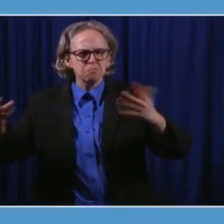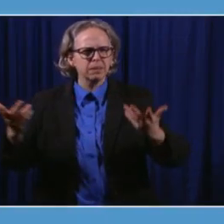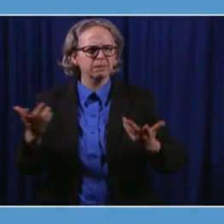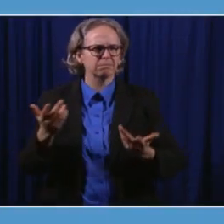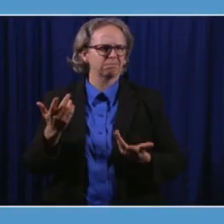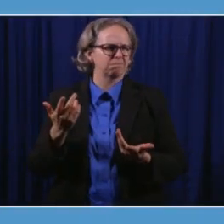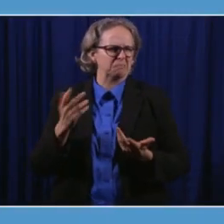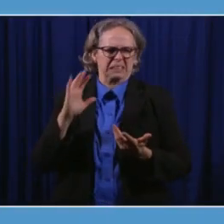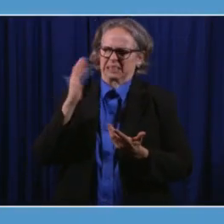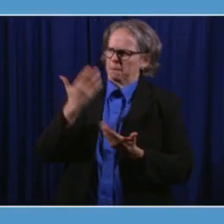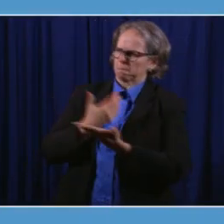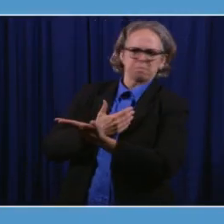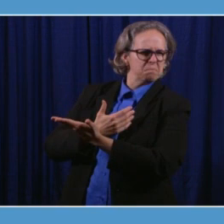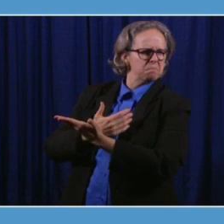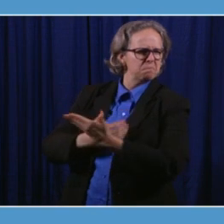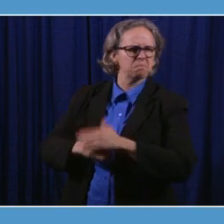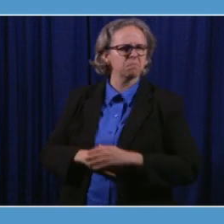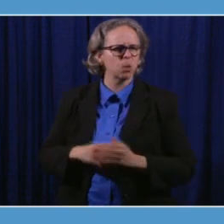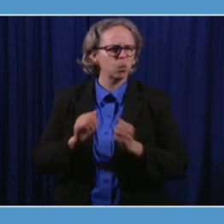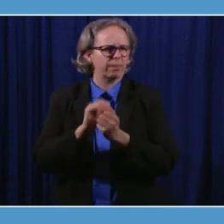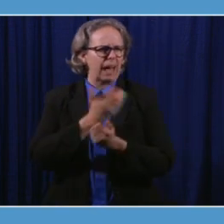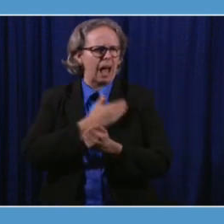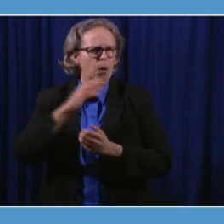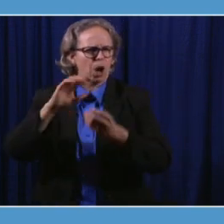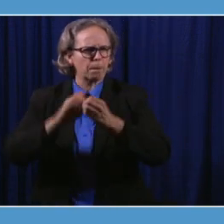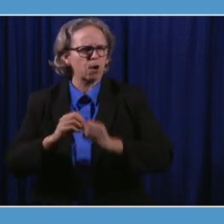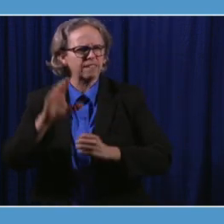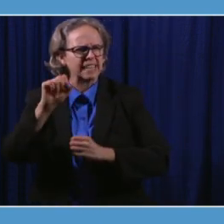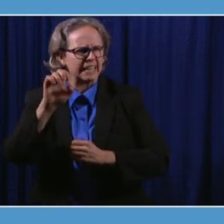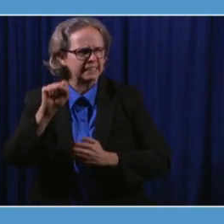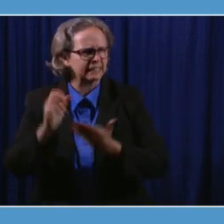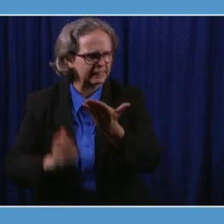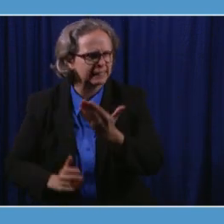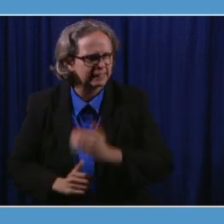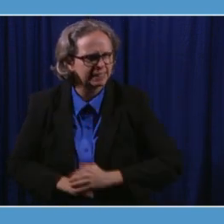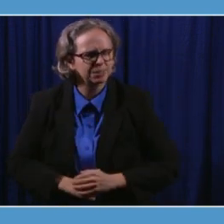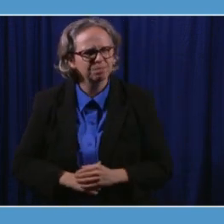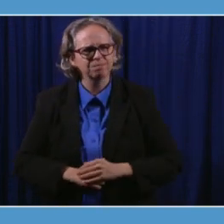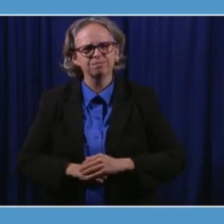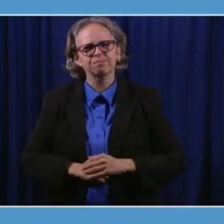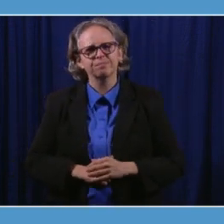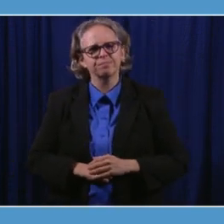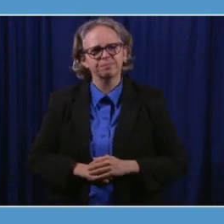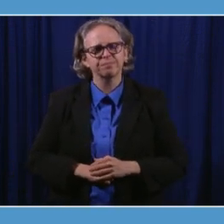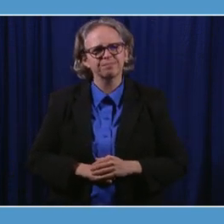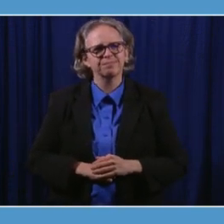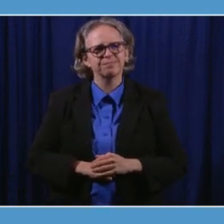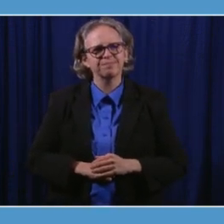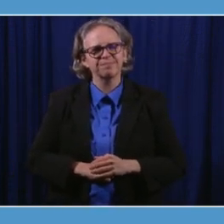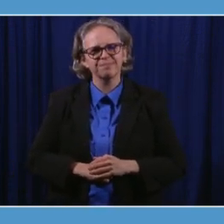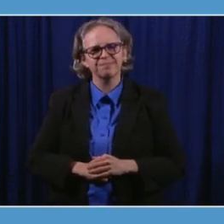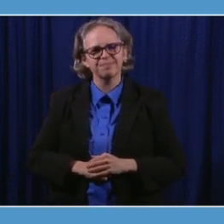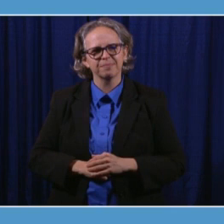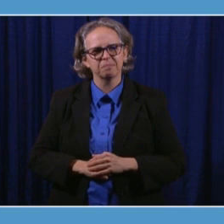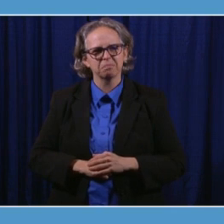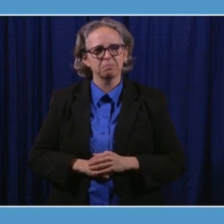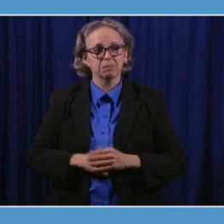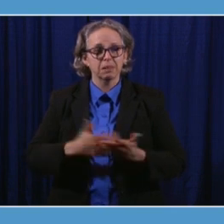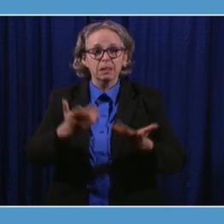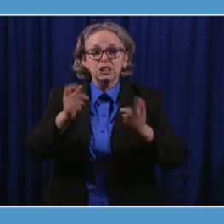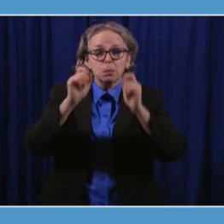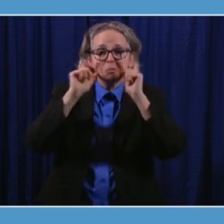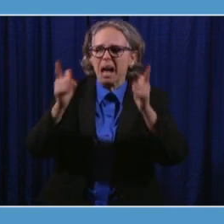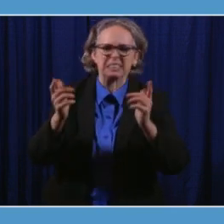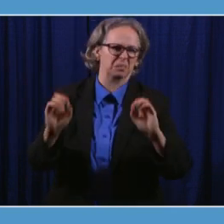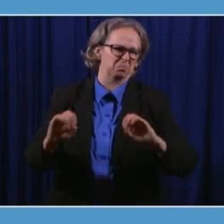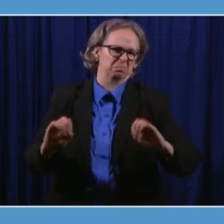see during the weekend and then the day after the weekend. So this is not too far off kind of where it's been for 21 days.